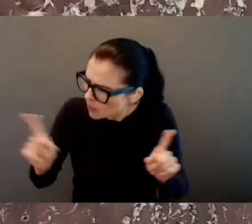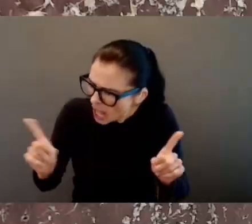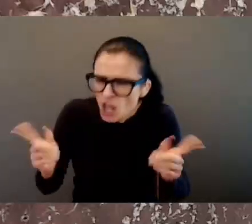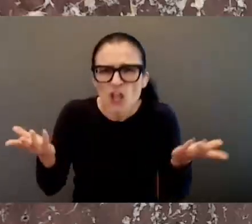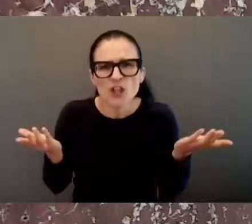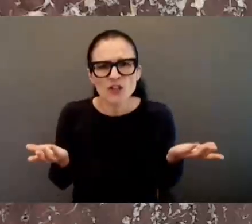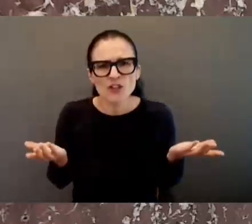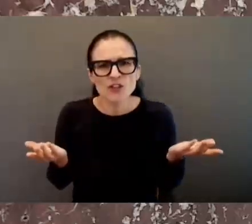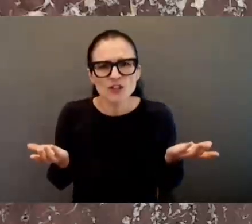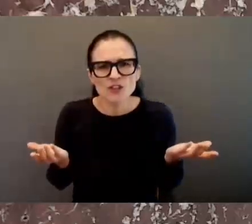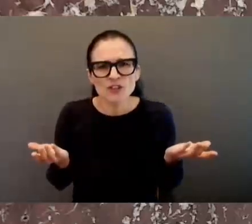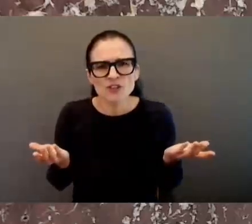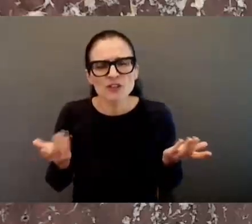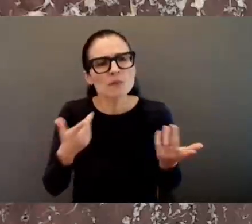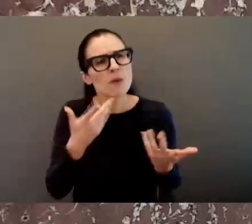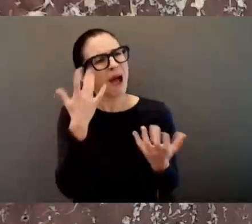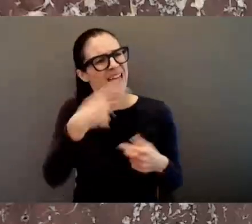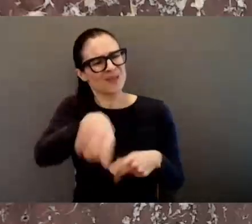getting worse.